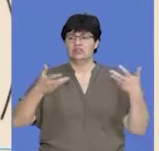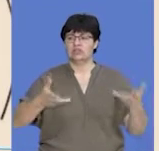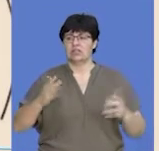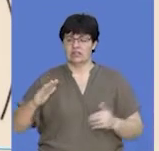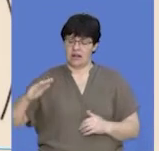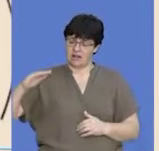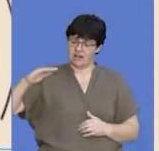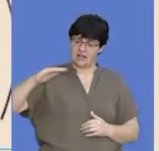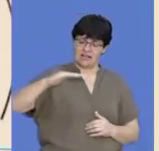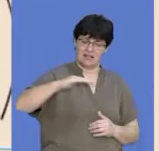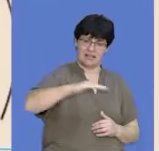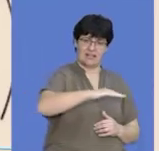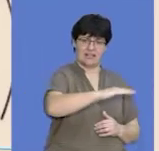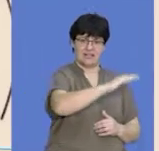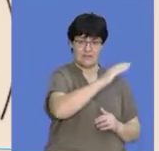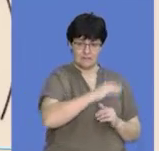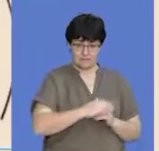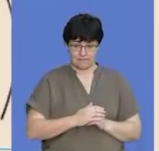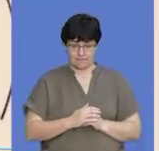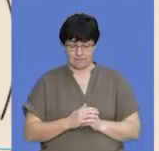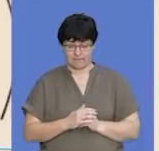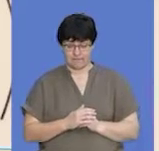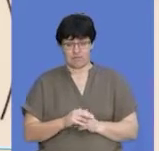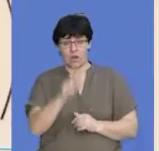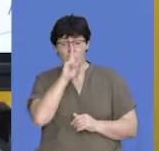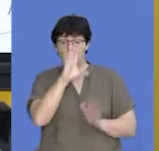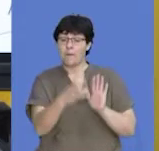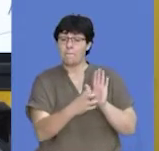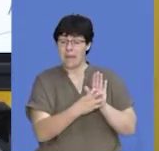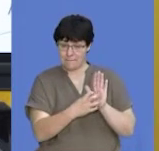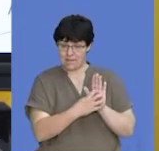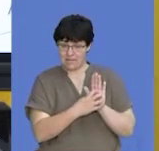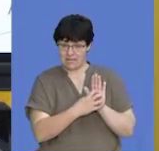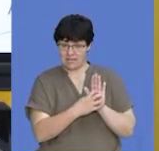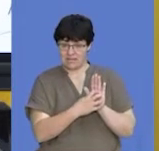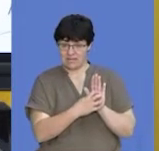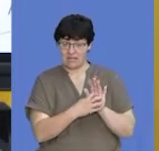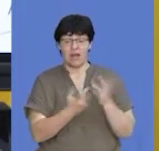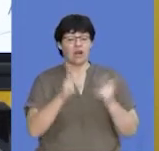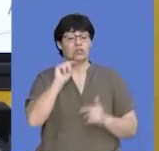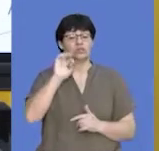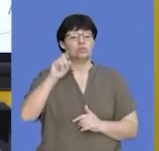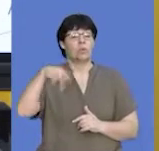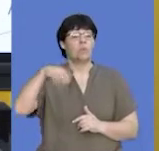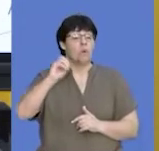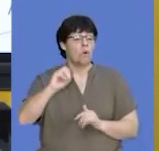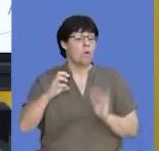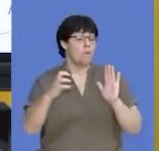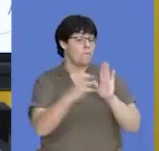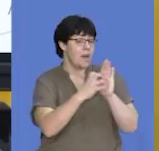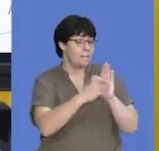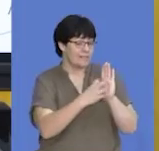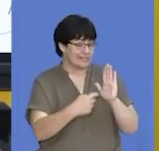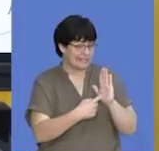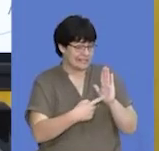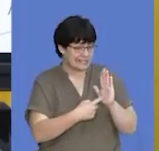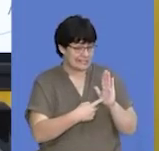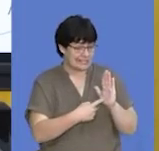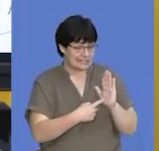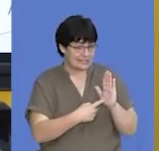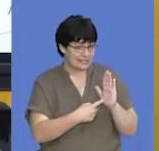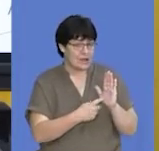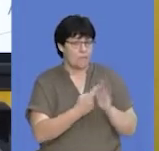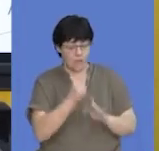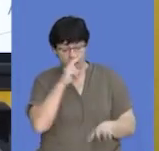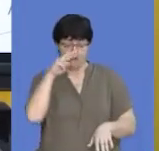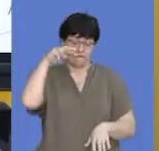slope. So, when we're looking at maps, especially topographical maps, which we are viewing